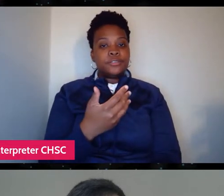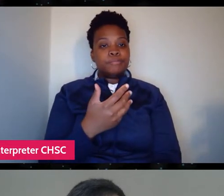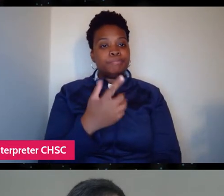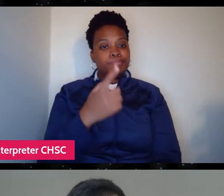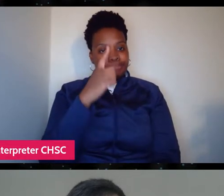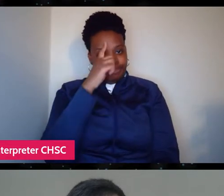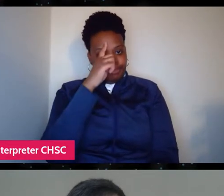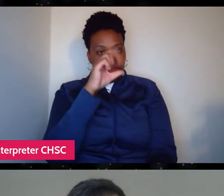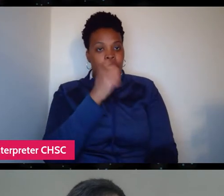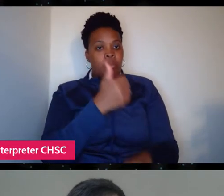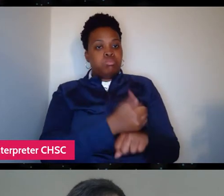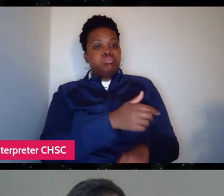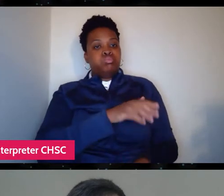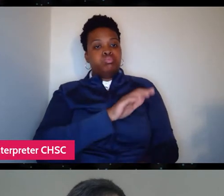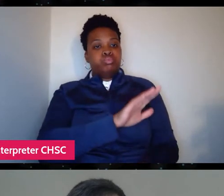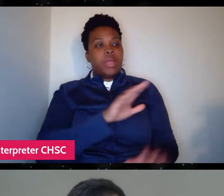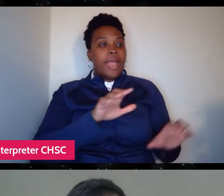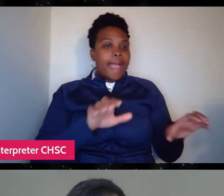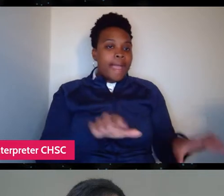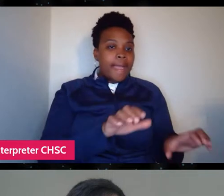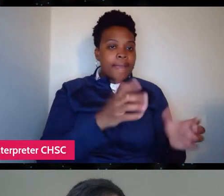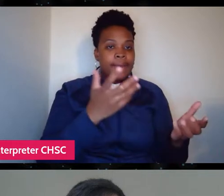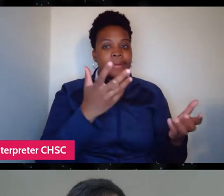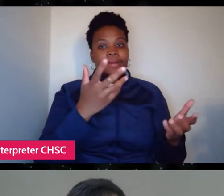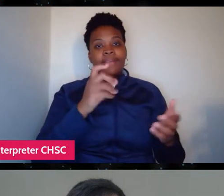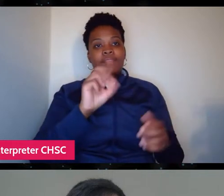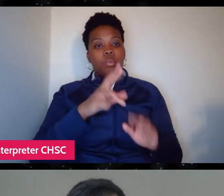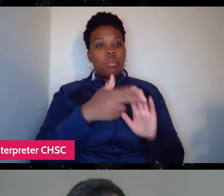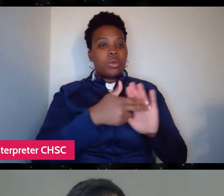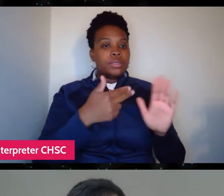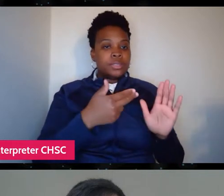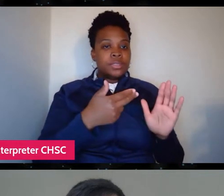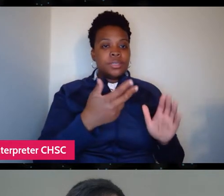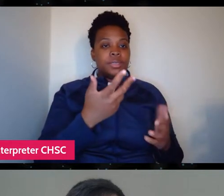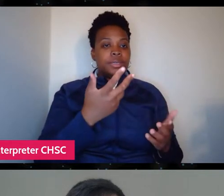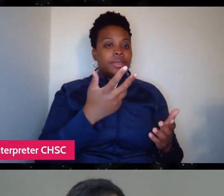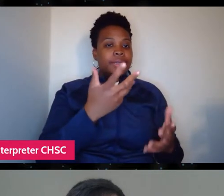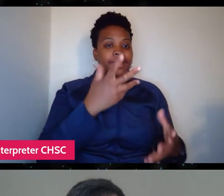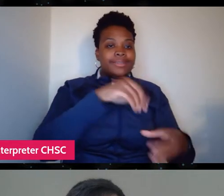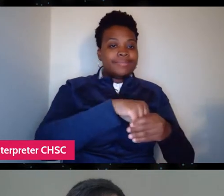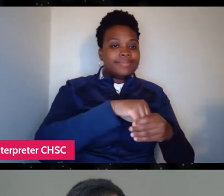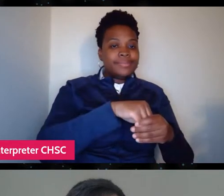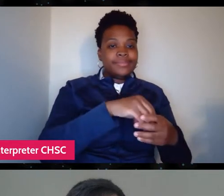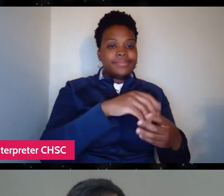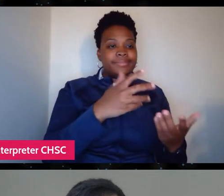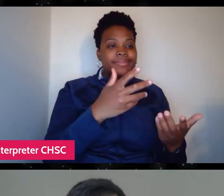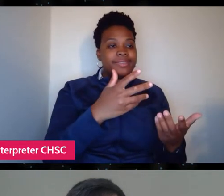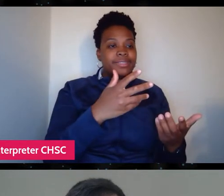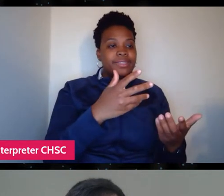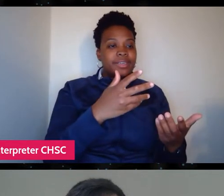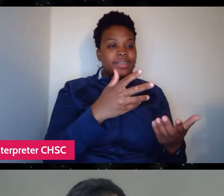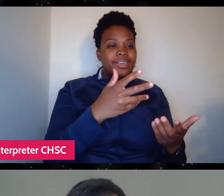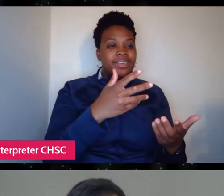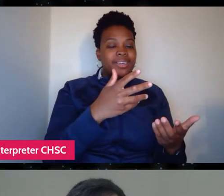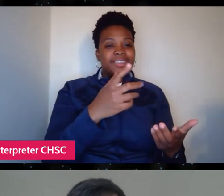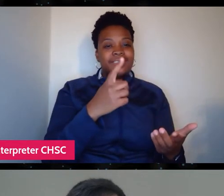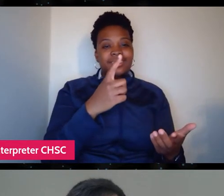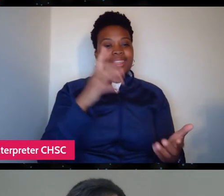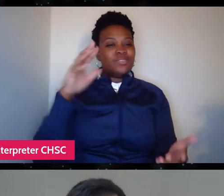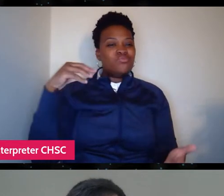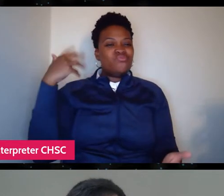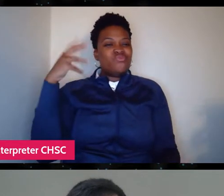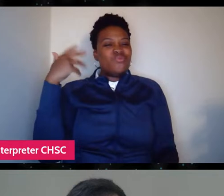stigmatize being active and being engaged as this radical, crazy thing. Like, we're allowed to be passionate